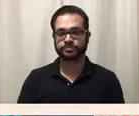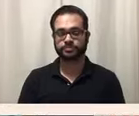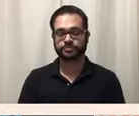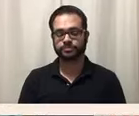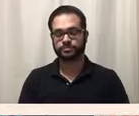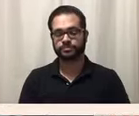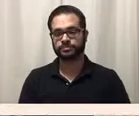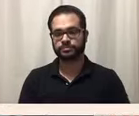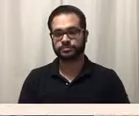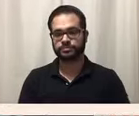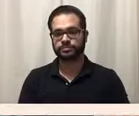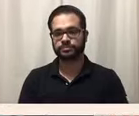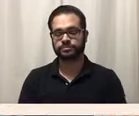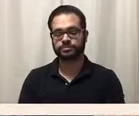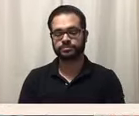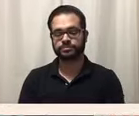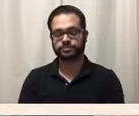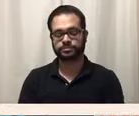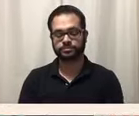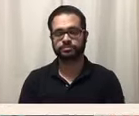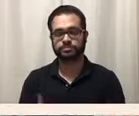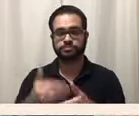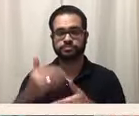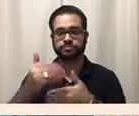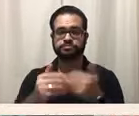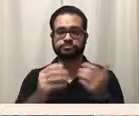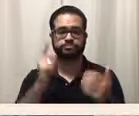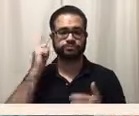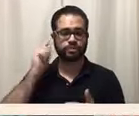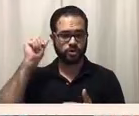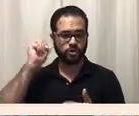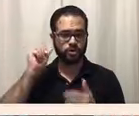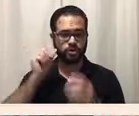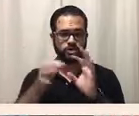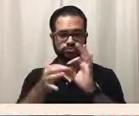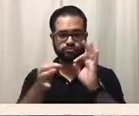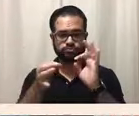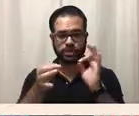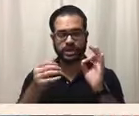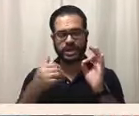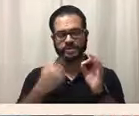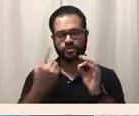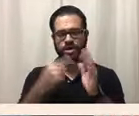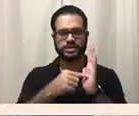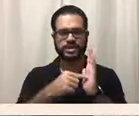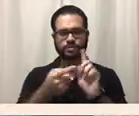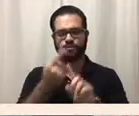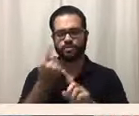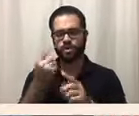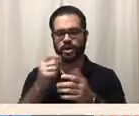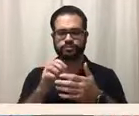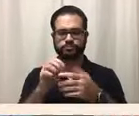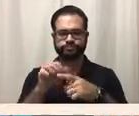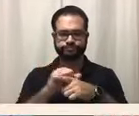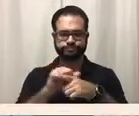The following audio clip provides an example of one of the exercises we made using